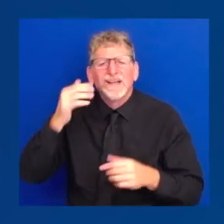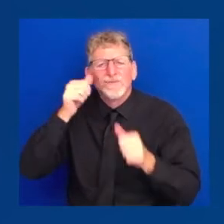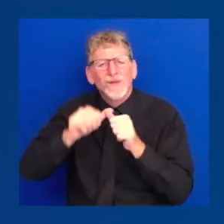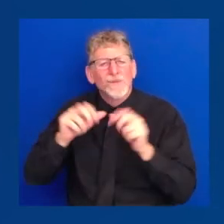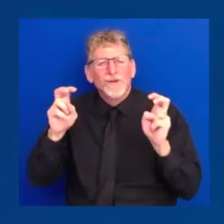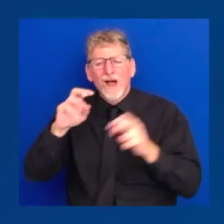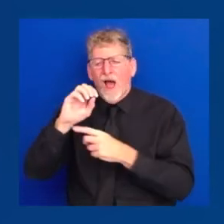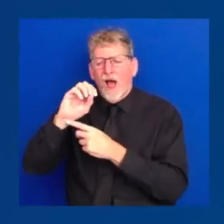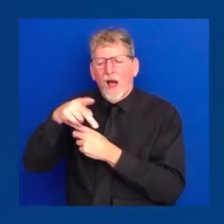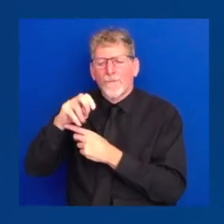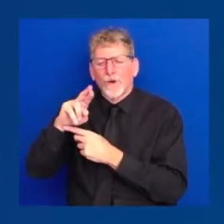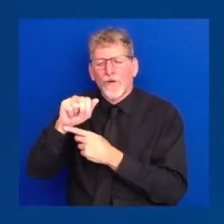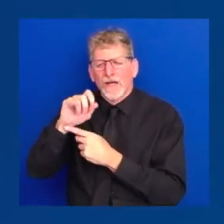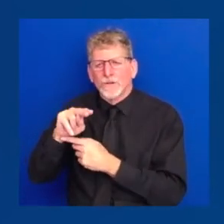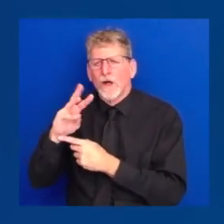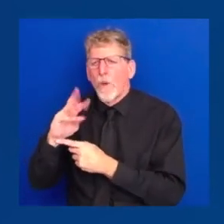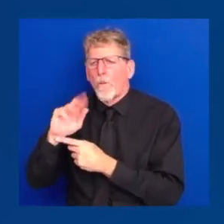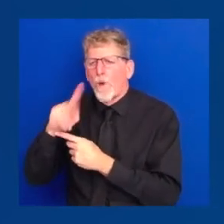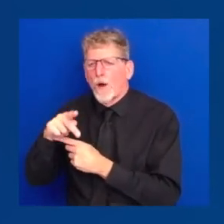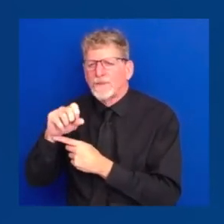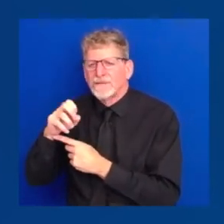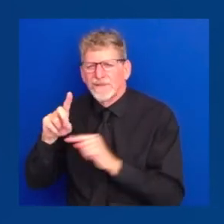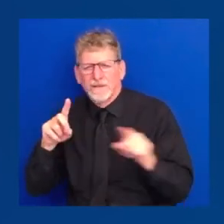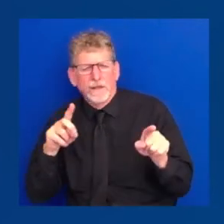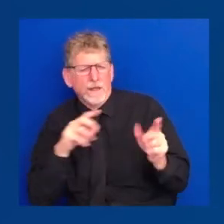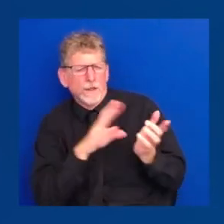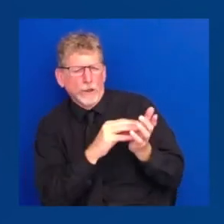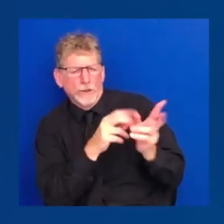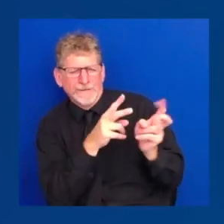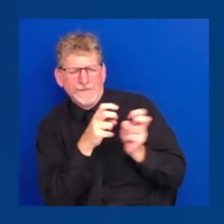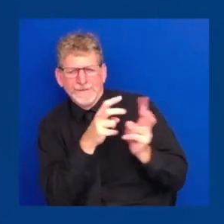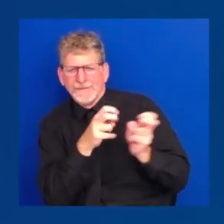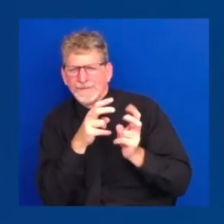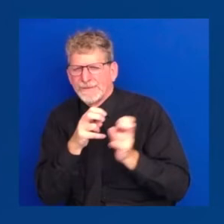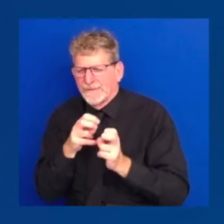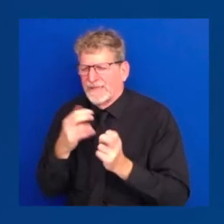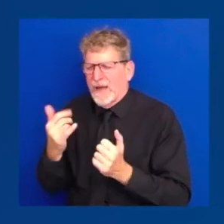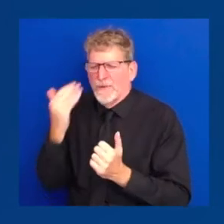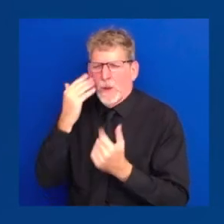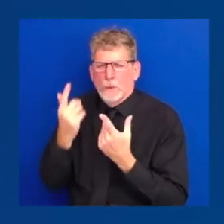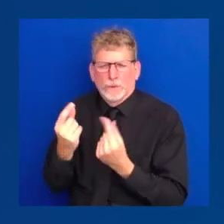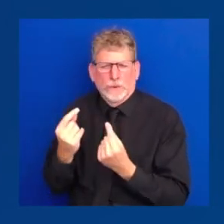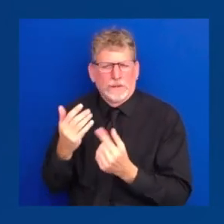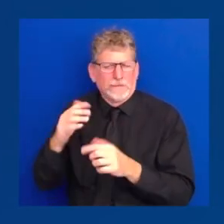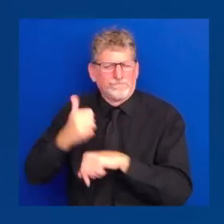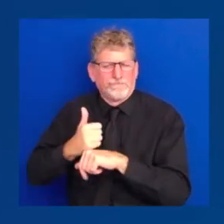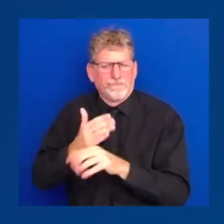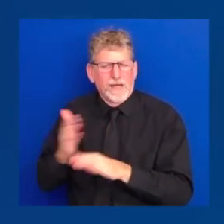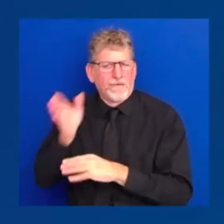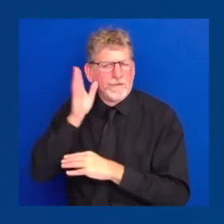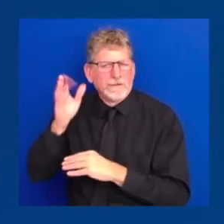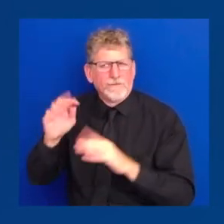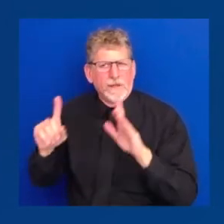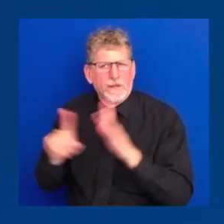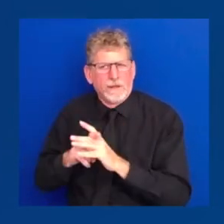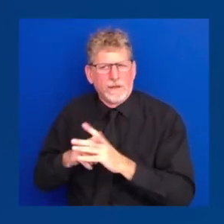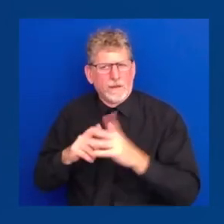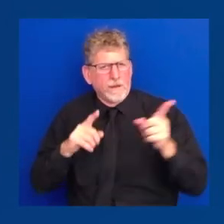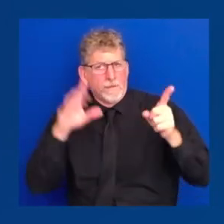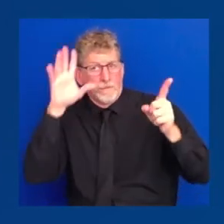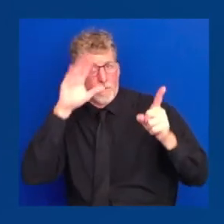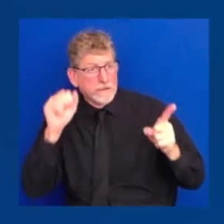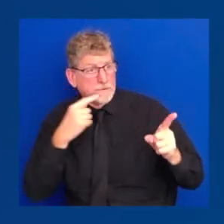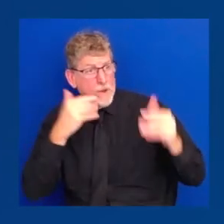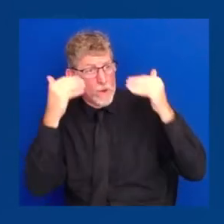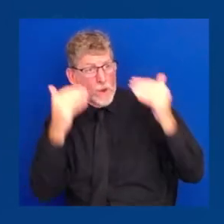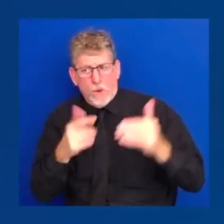the execution once the plans are in place and the President gives a signal emanating from HHS, as you can see from the